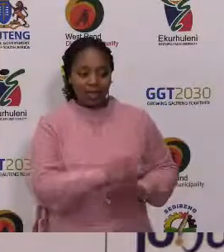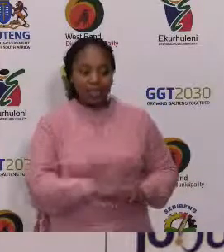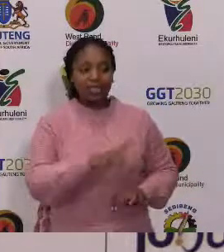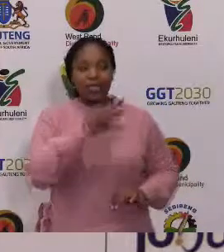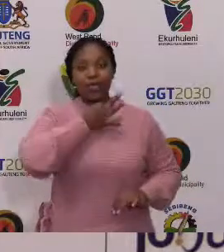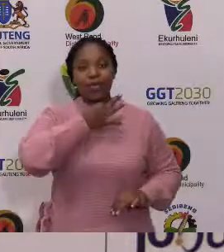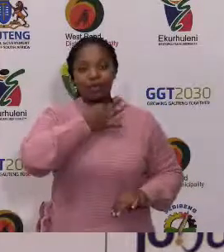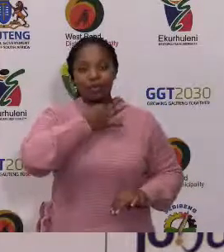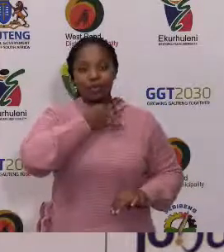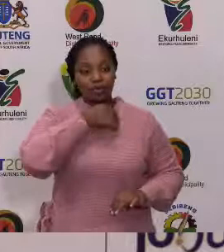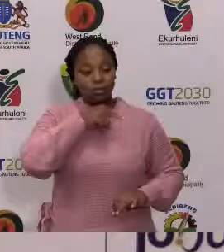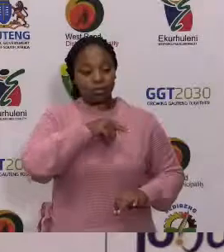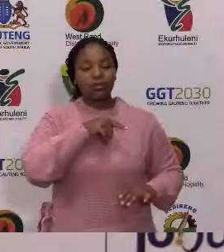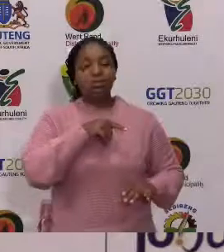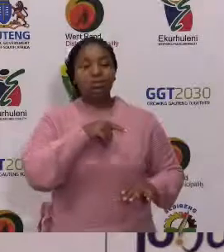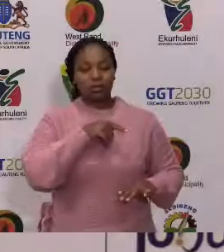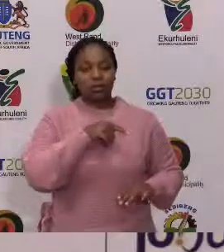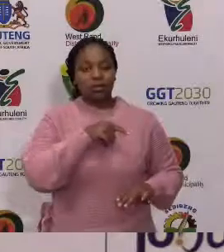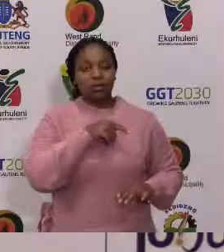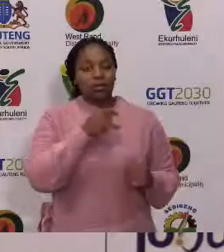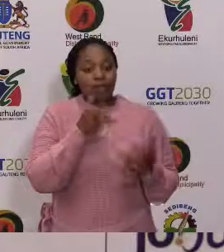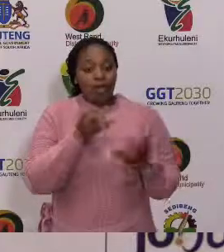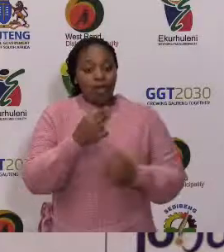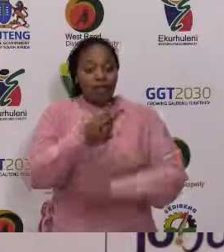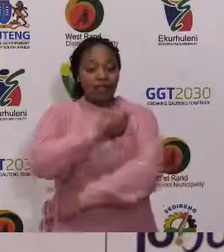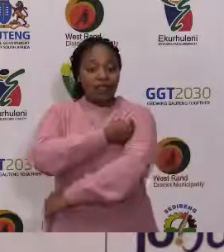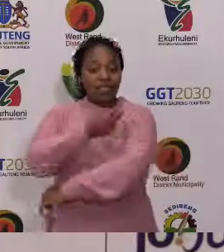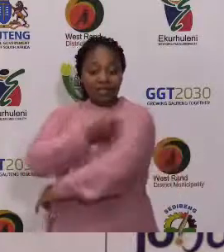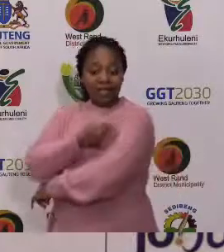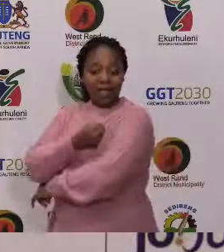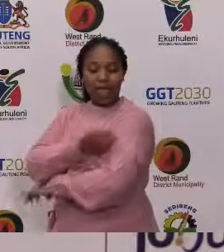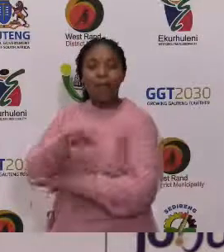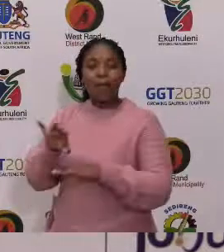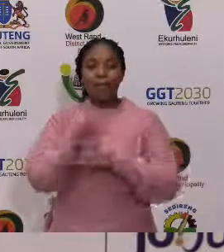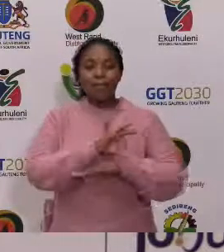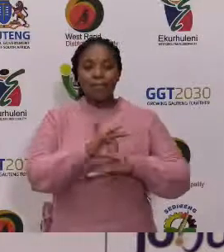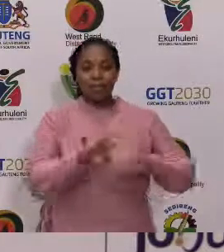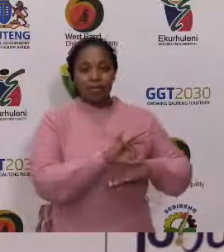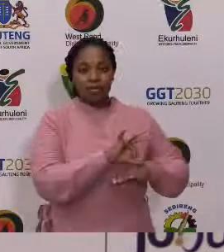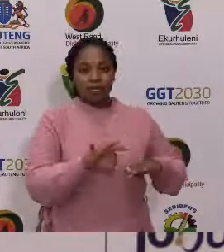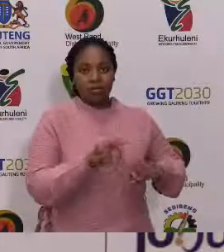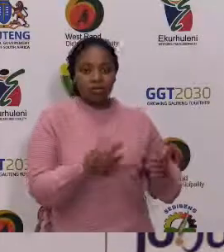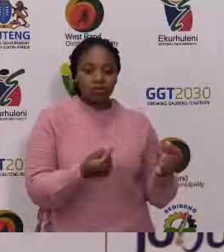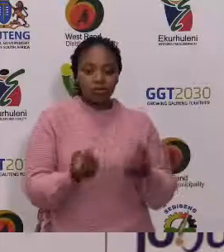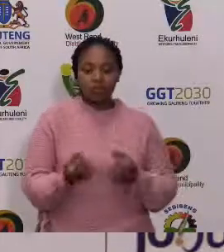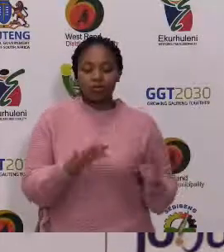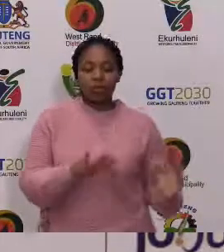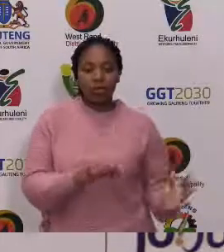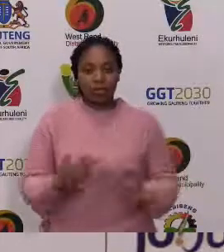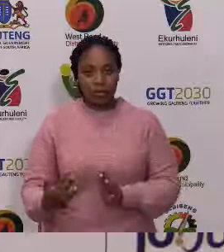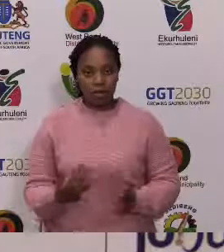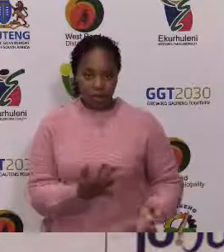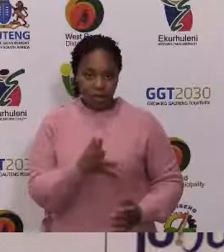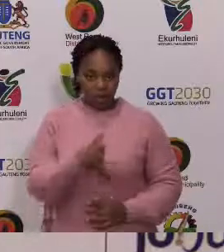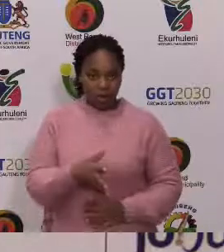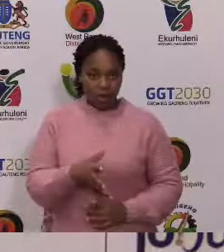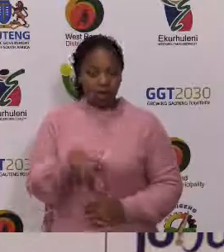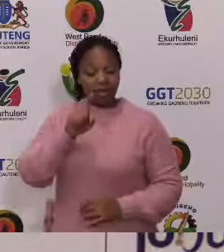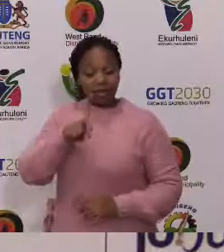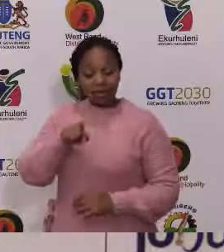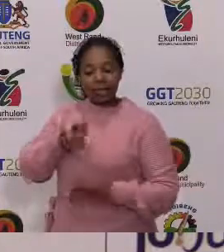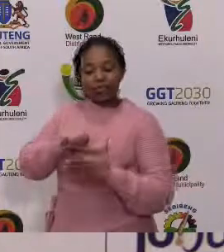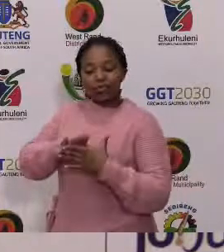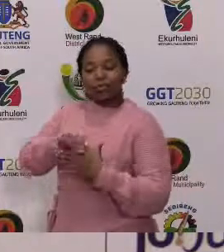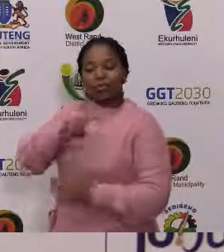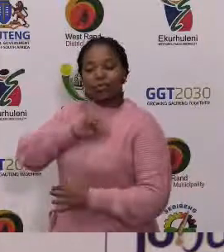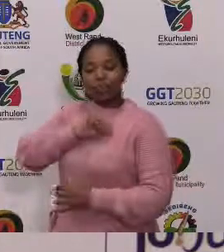to inform our vaccination plan. That is why our vaccination plan must also adapt